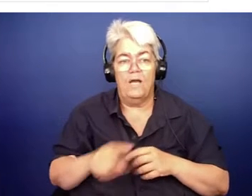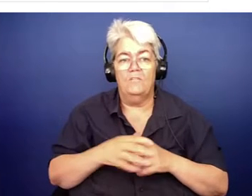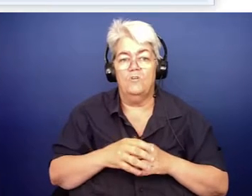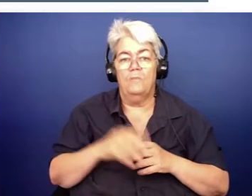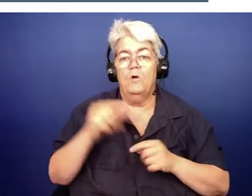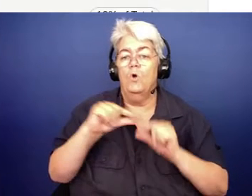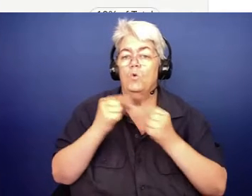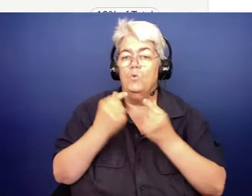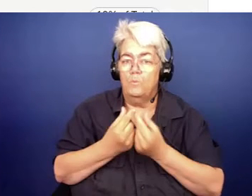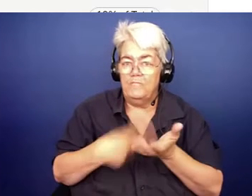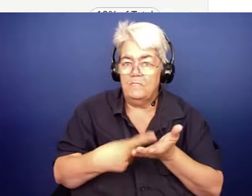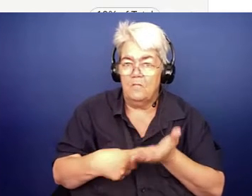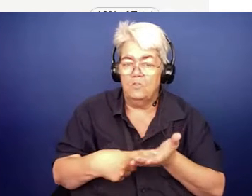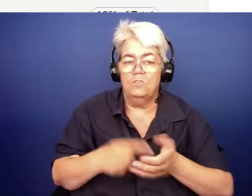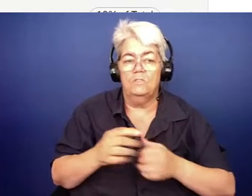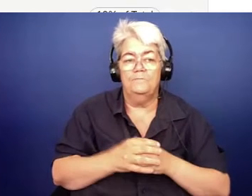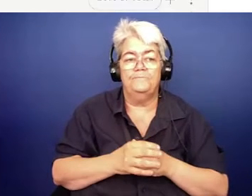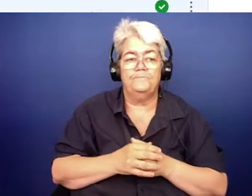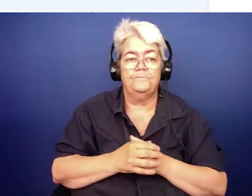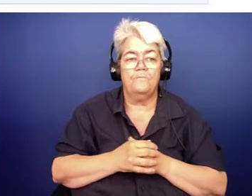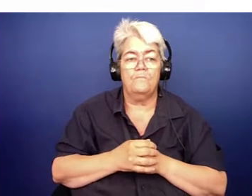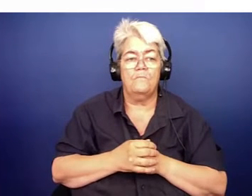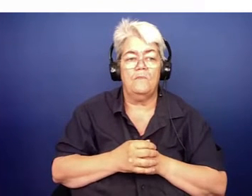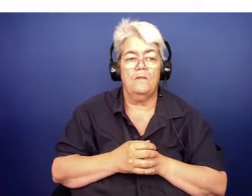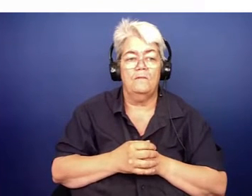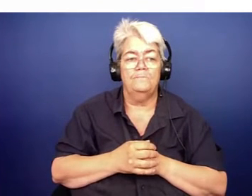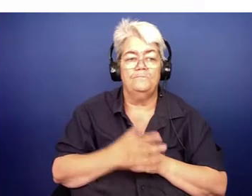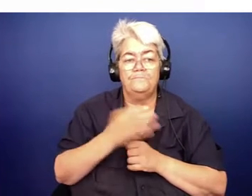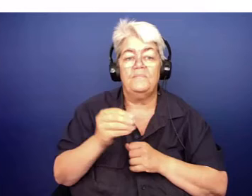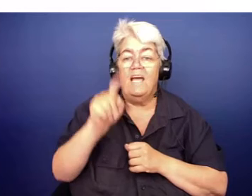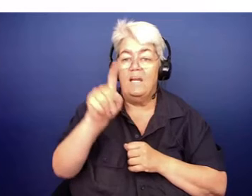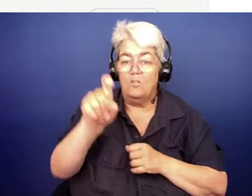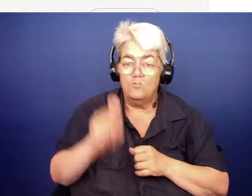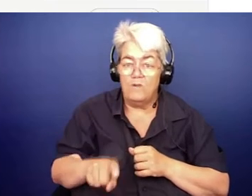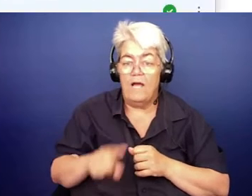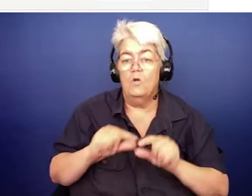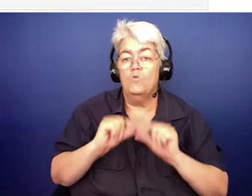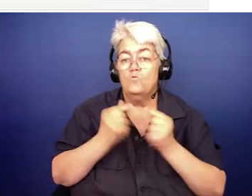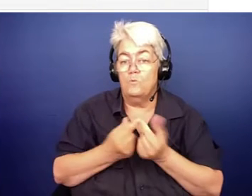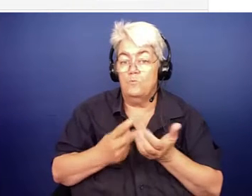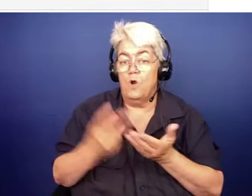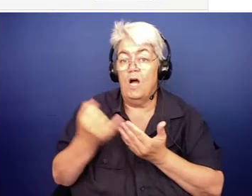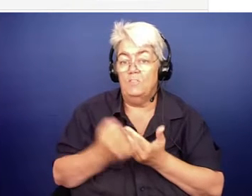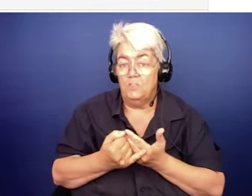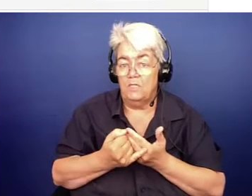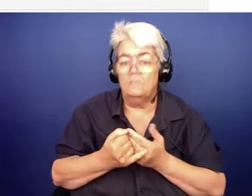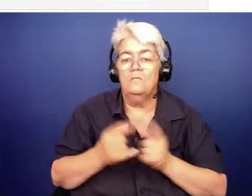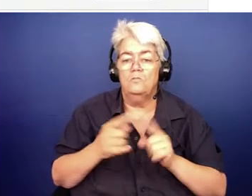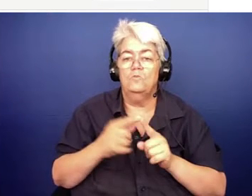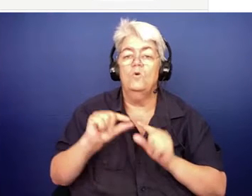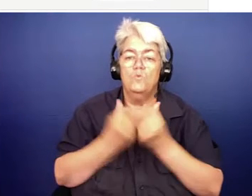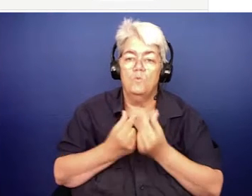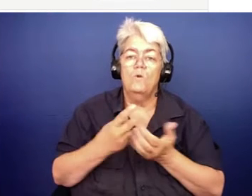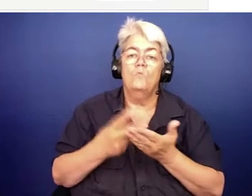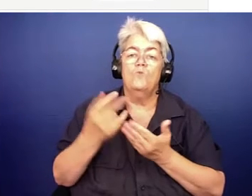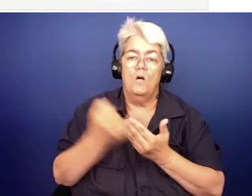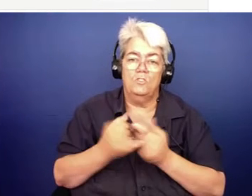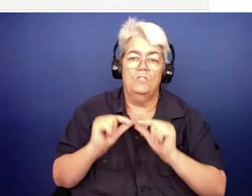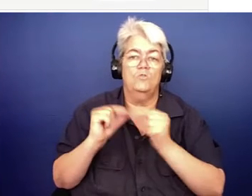group discussion into discussions, and I'll drag and drop the group projects into the group project